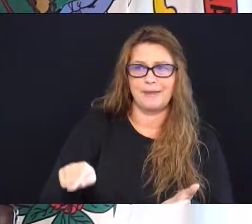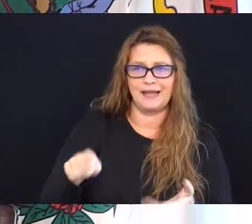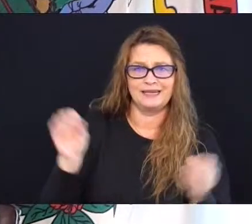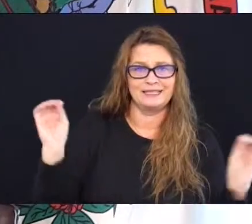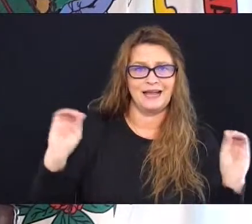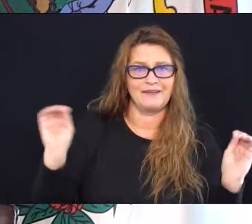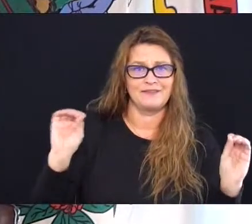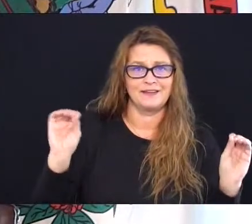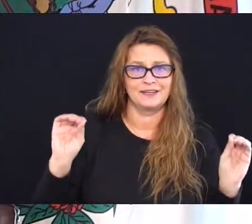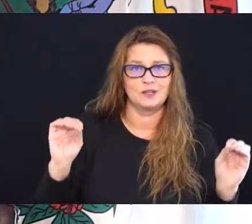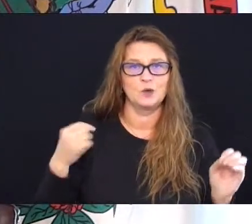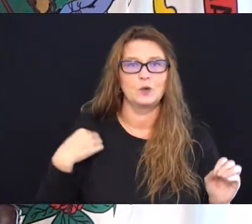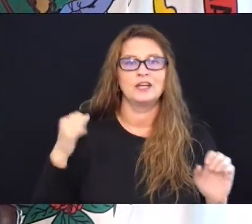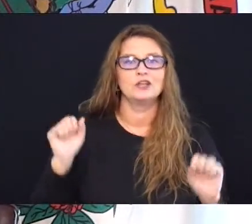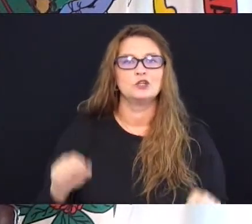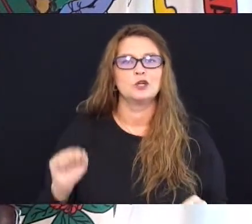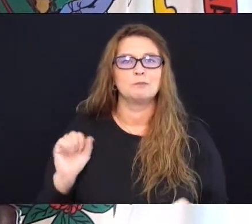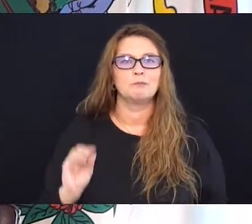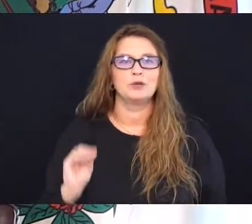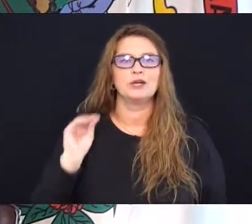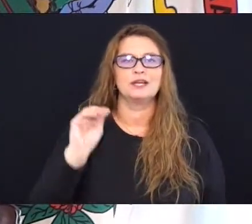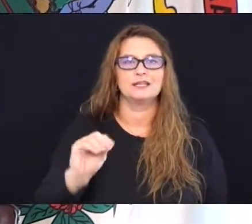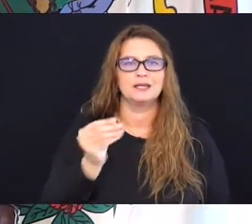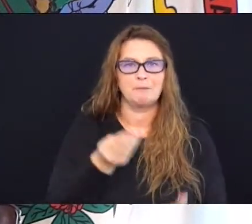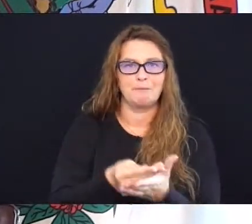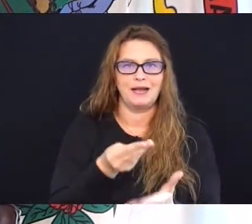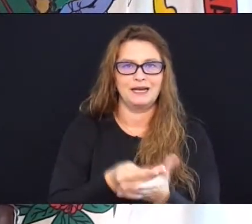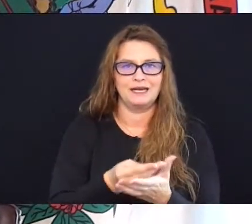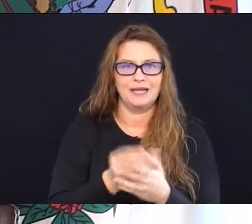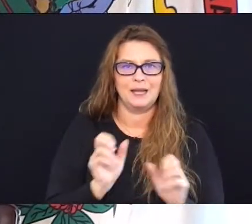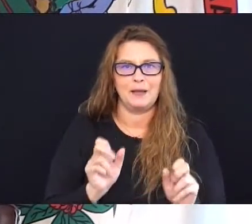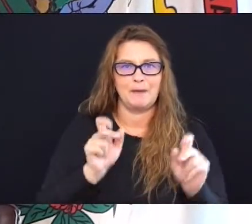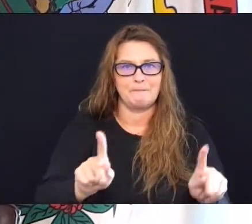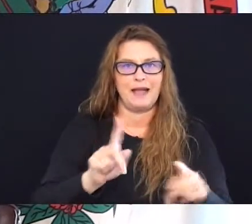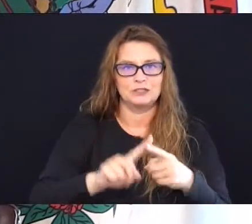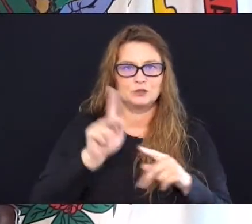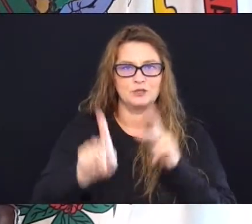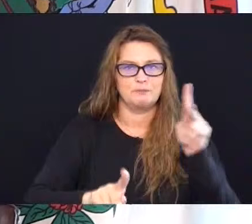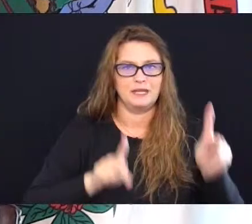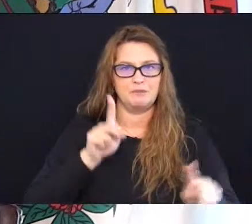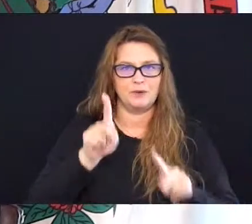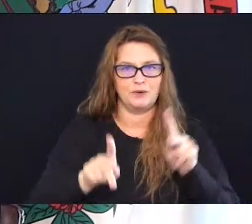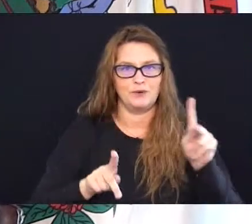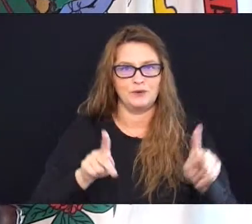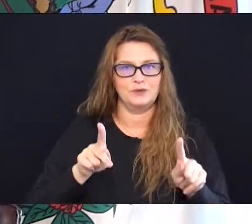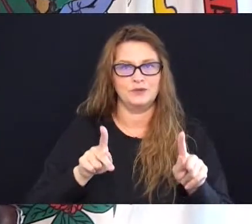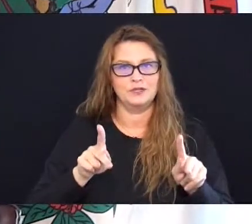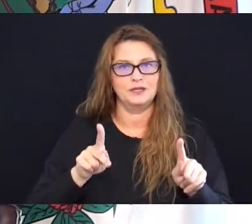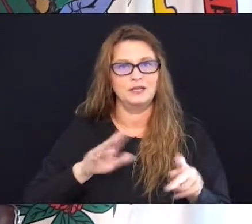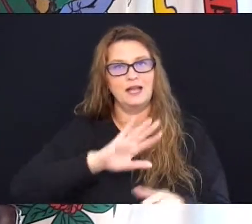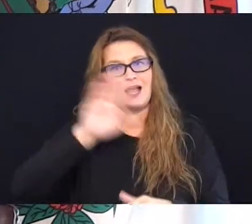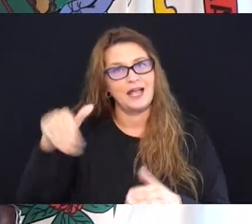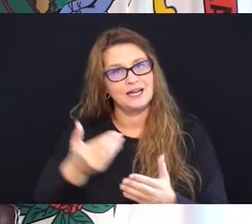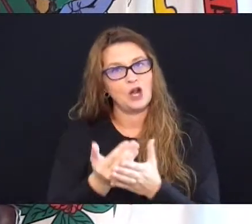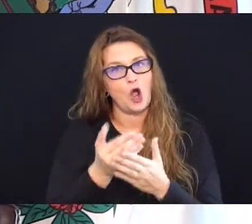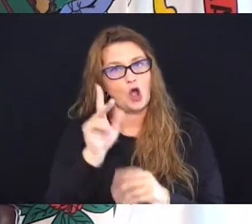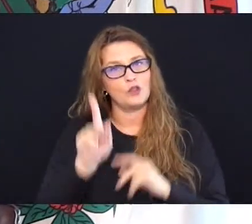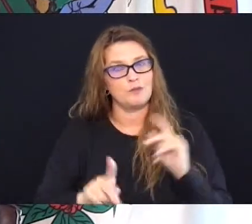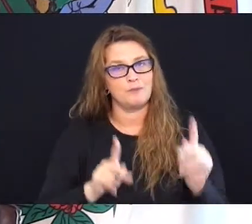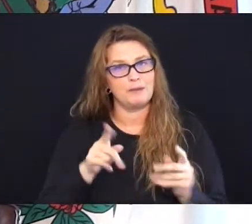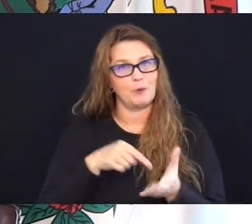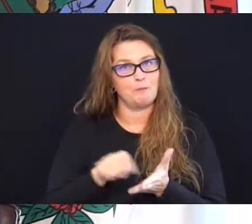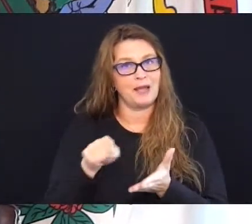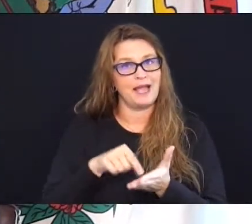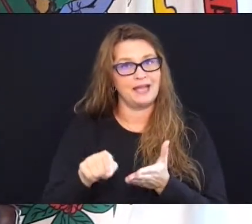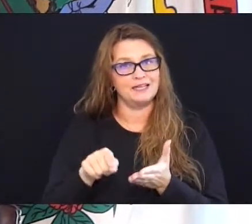tax, we could have put more net dollars in their pocket, and everybody that was paying income tax,